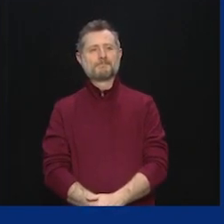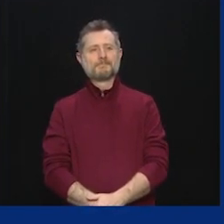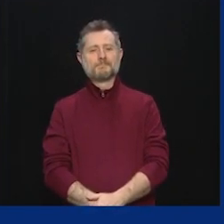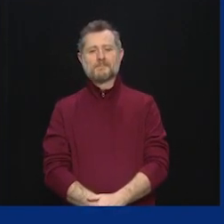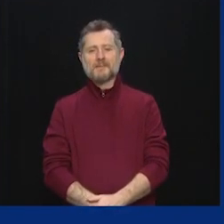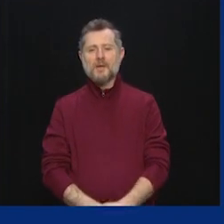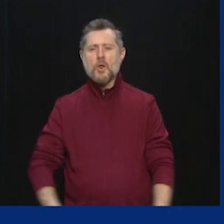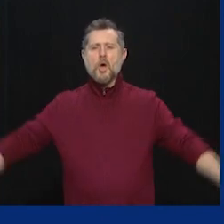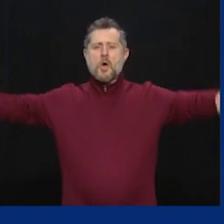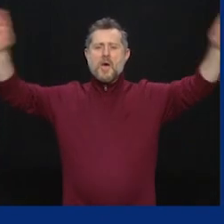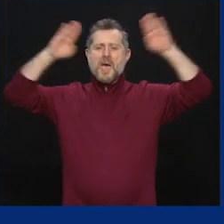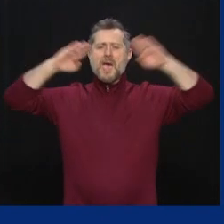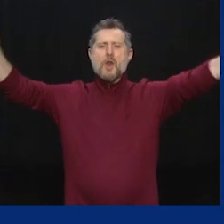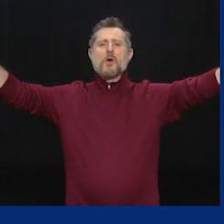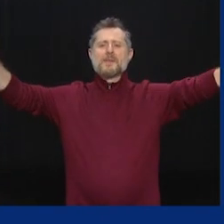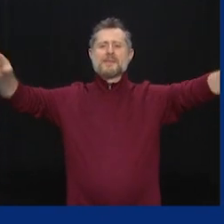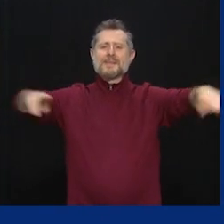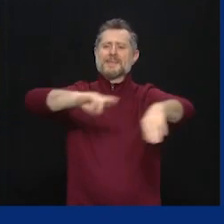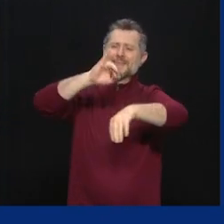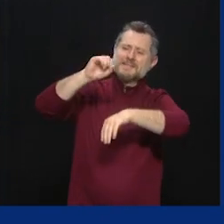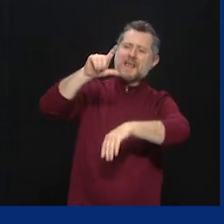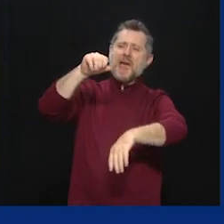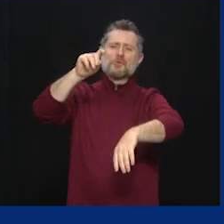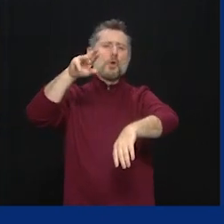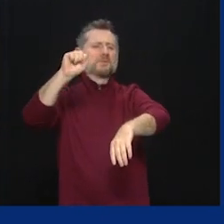Hello, Islander Nation!